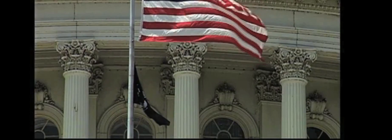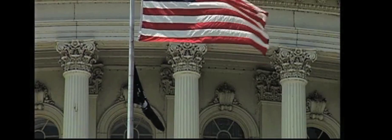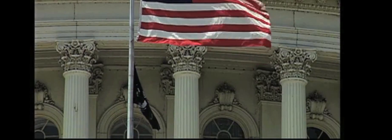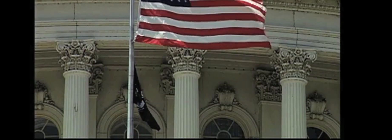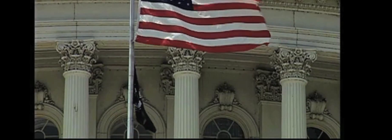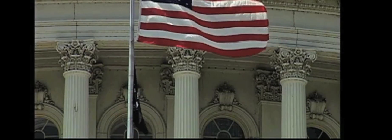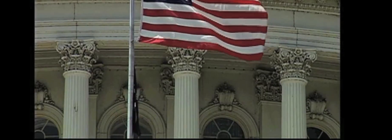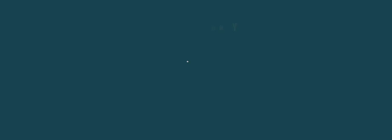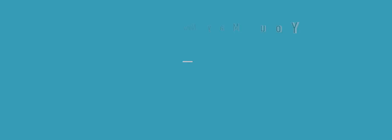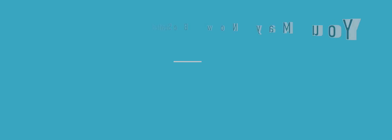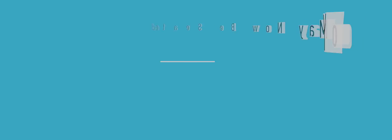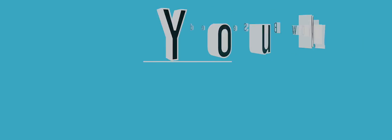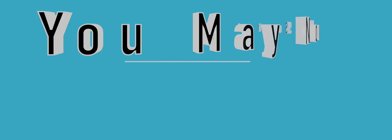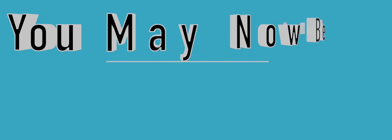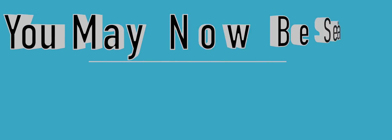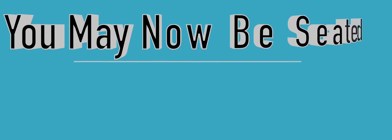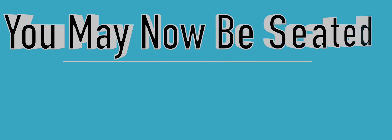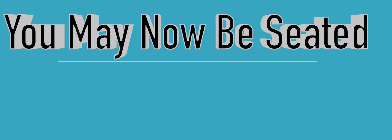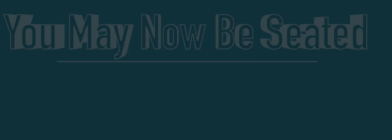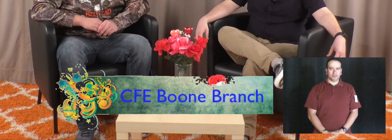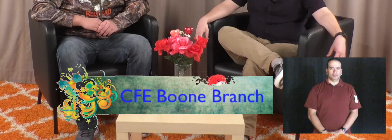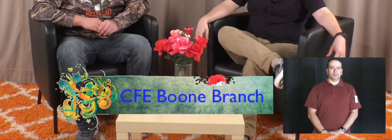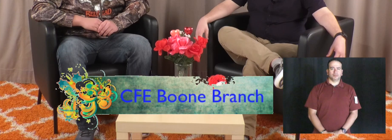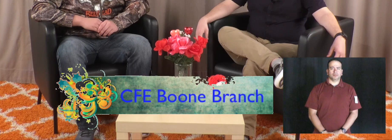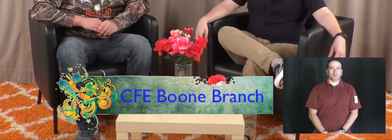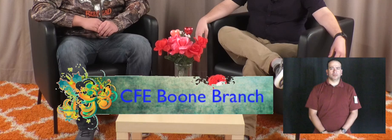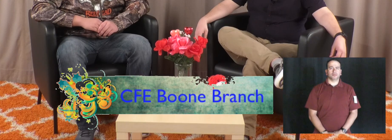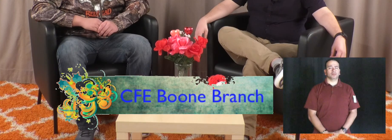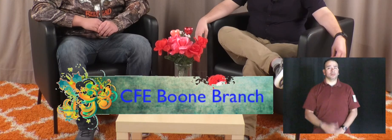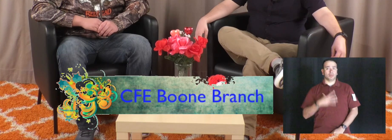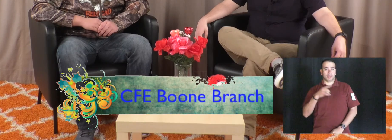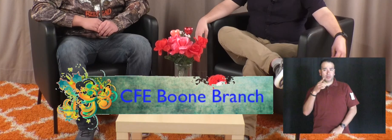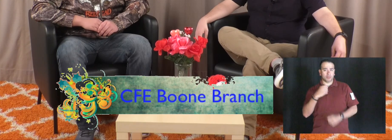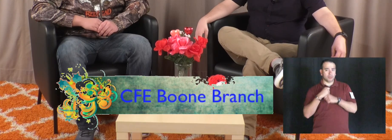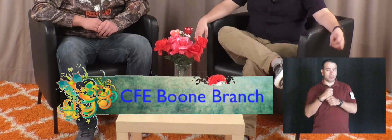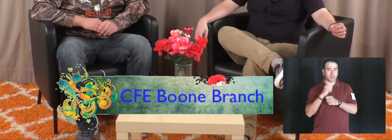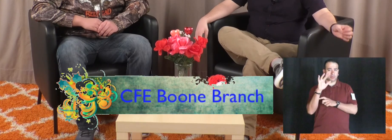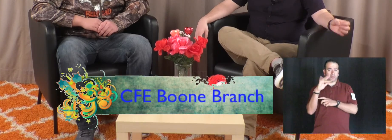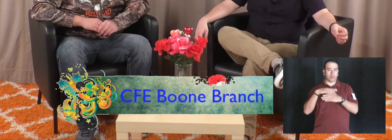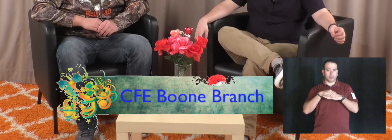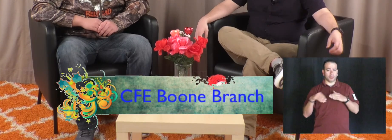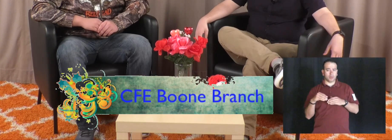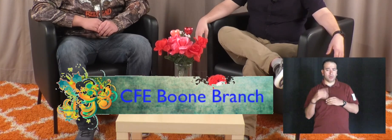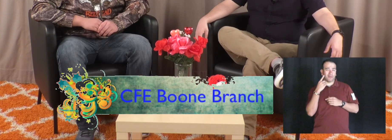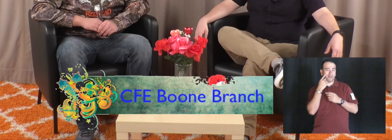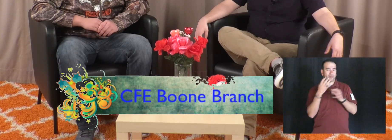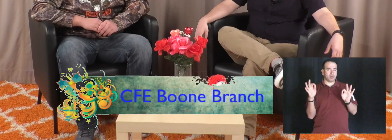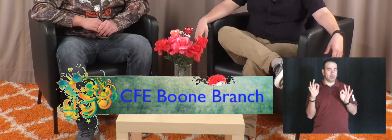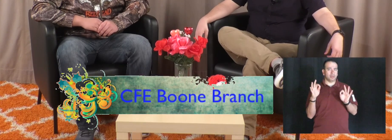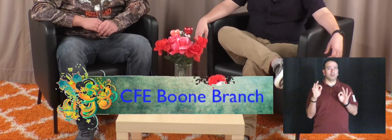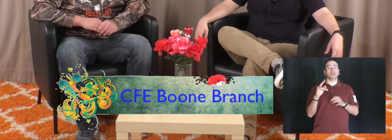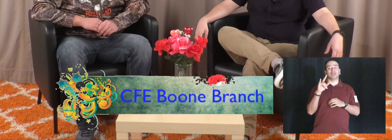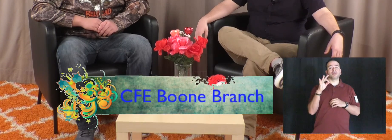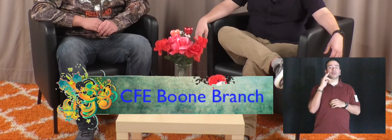would you like to make $25 for free if